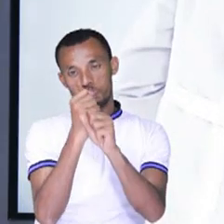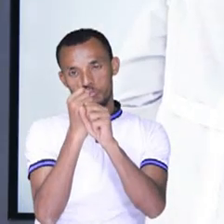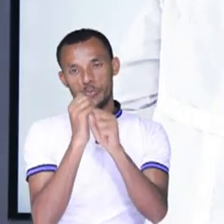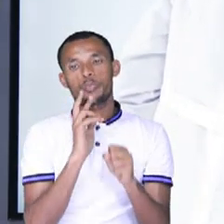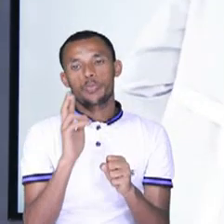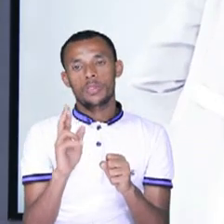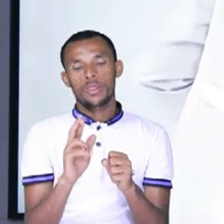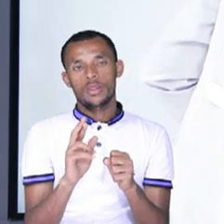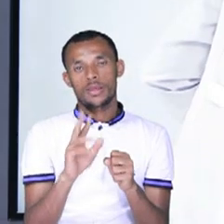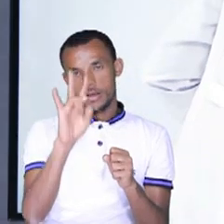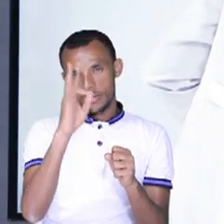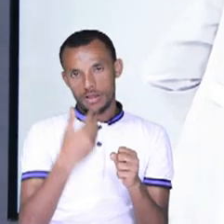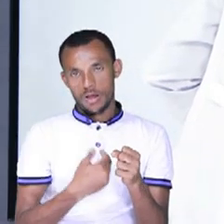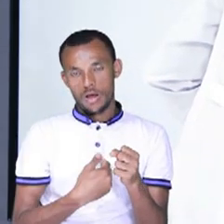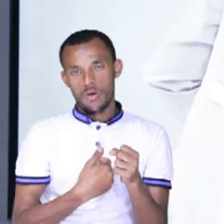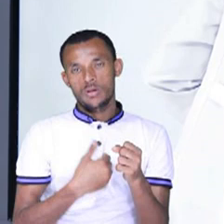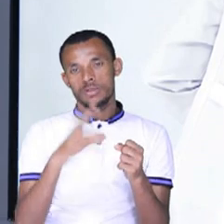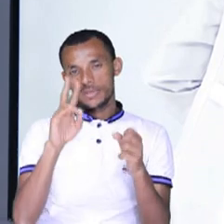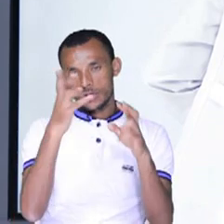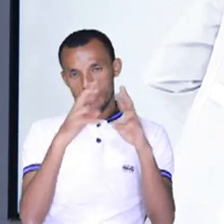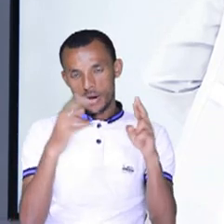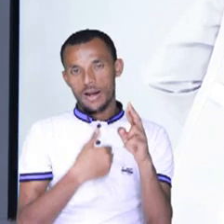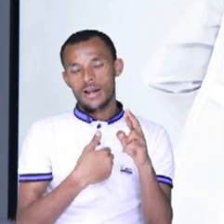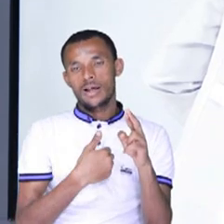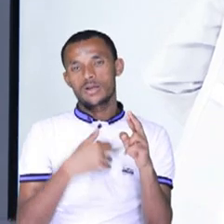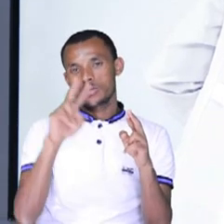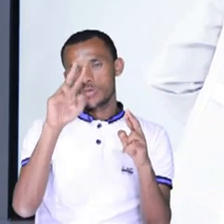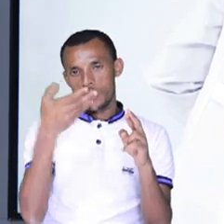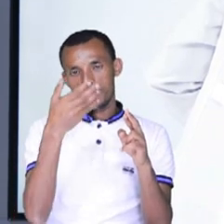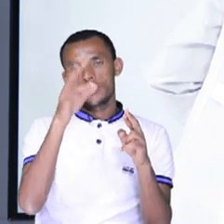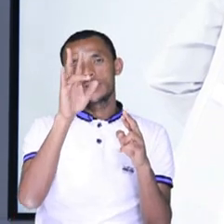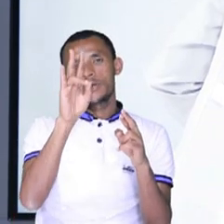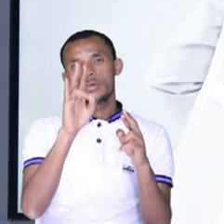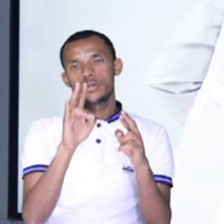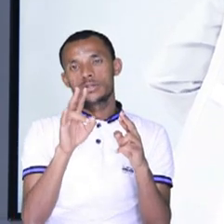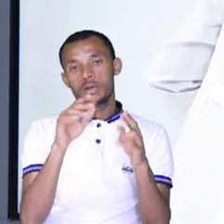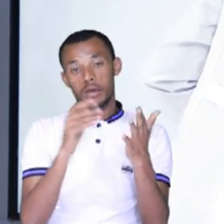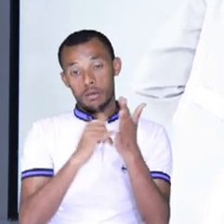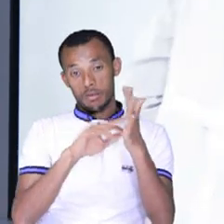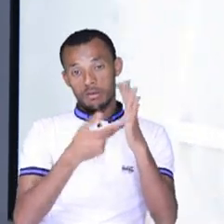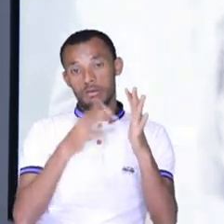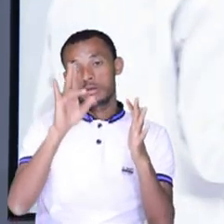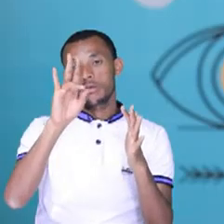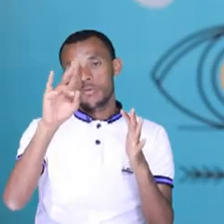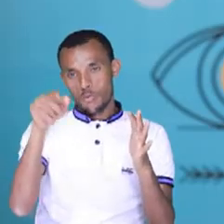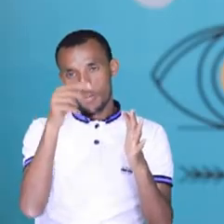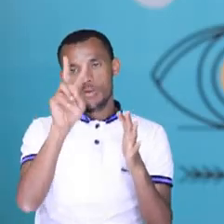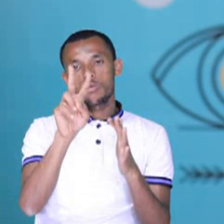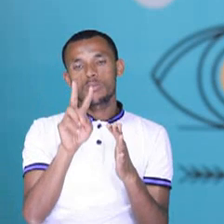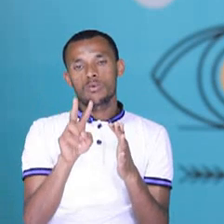7 normal bulbs. We have to select these 2 out of 7, the combination of 7, 2.